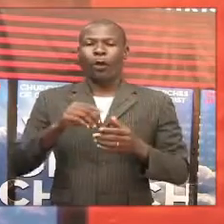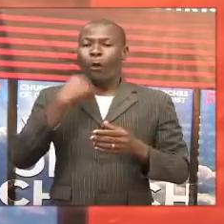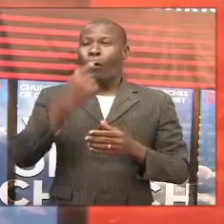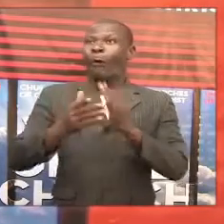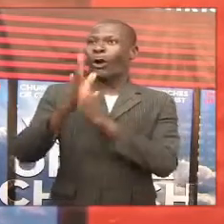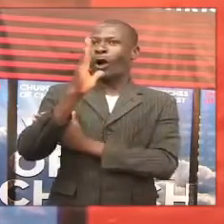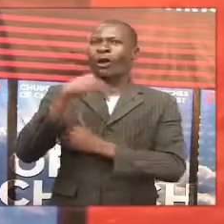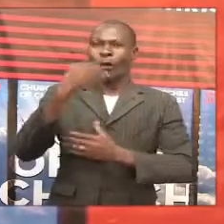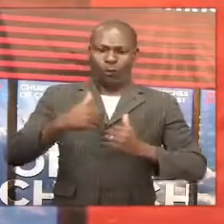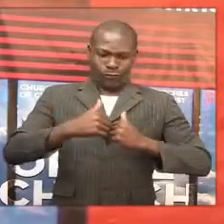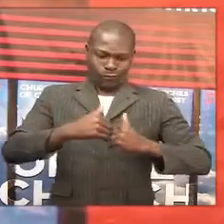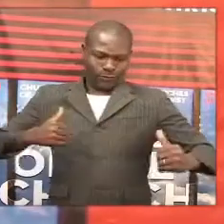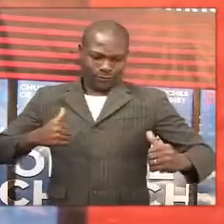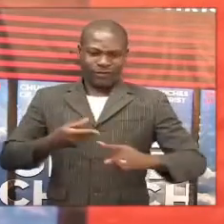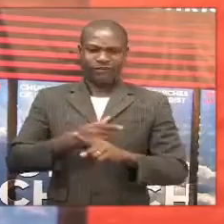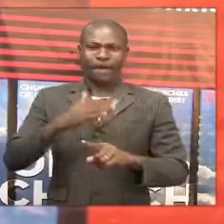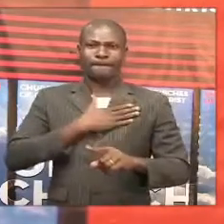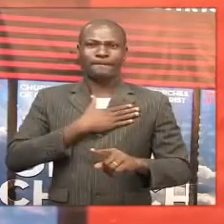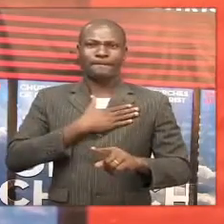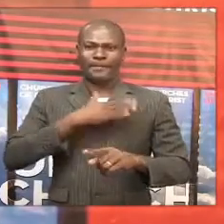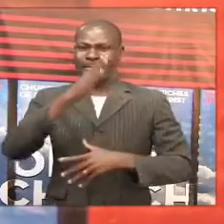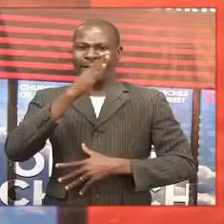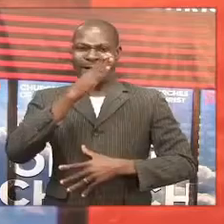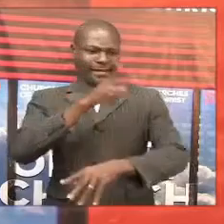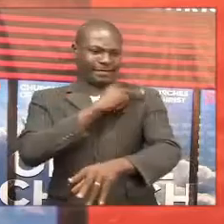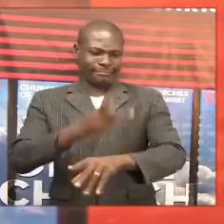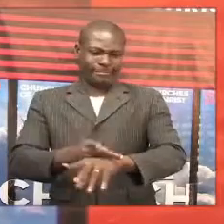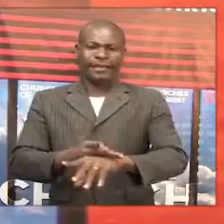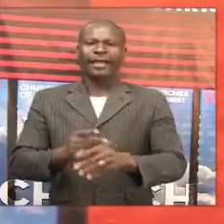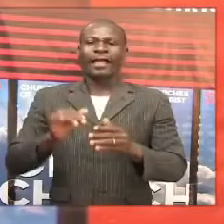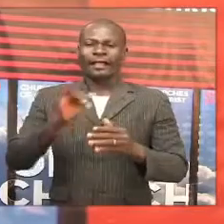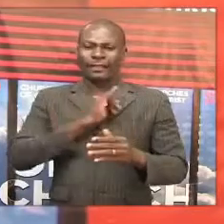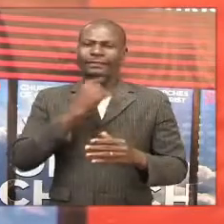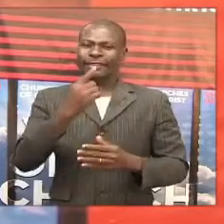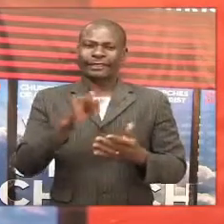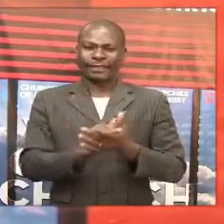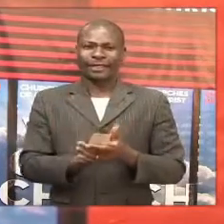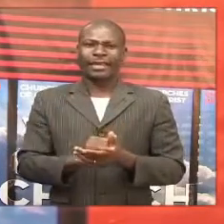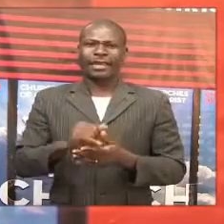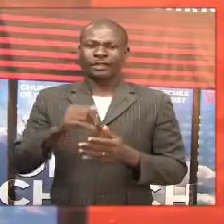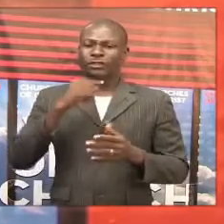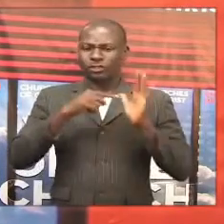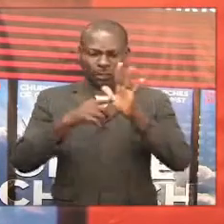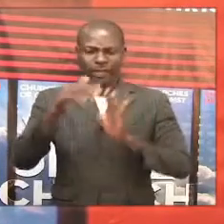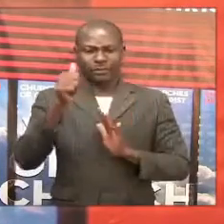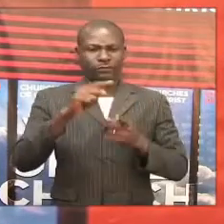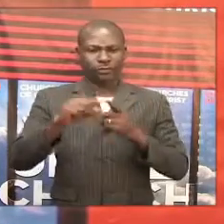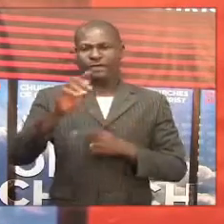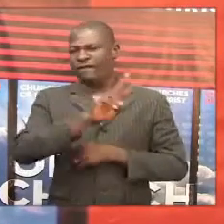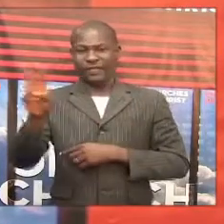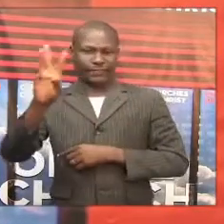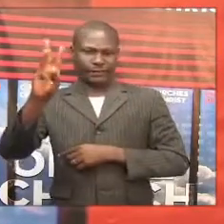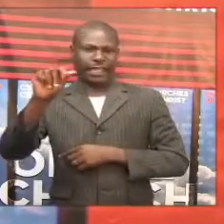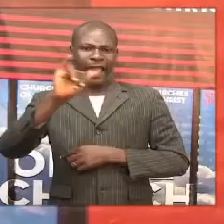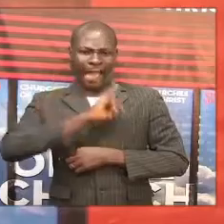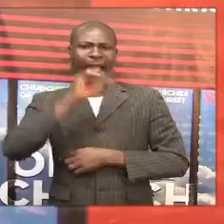mother's womb and called me through his grace to reveal his son in me, verse 16, that I might preach